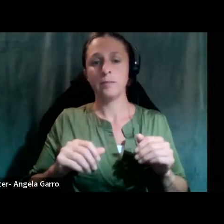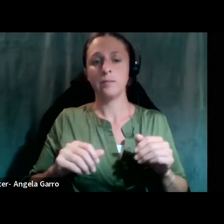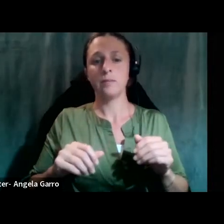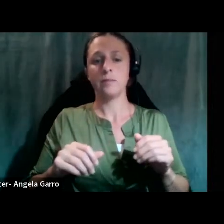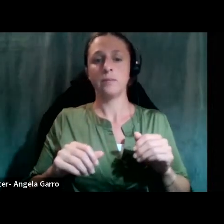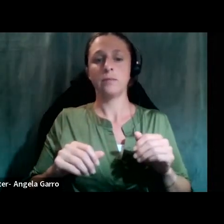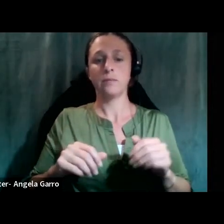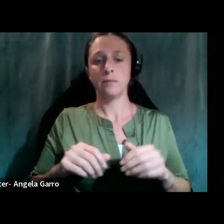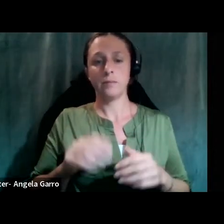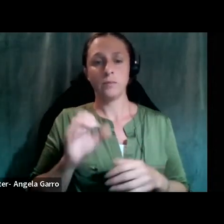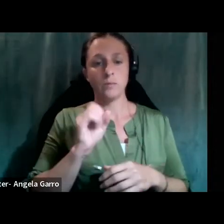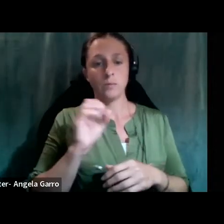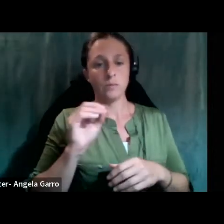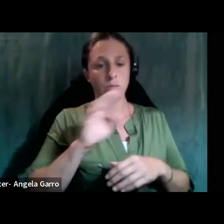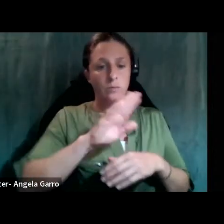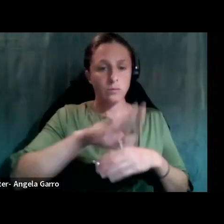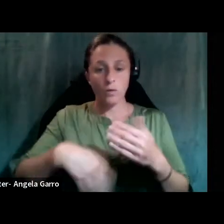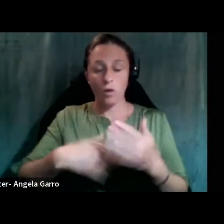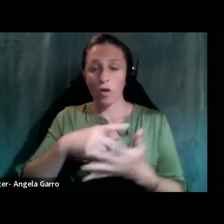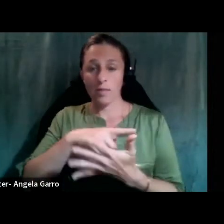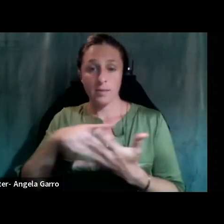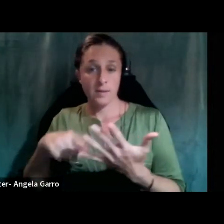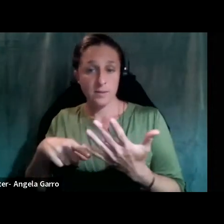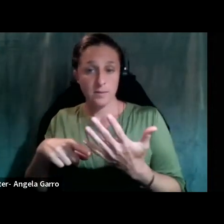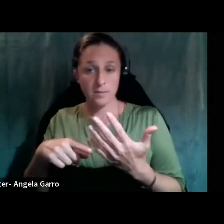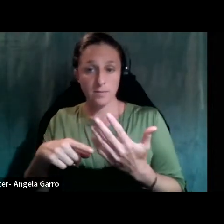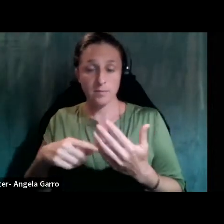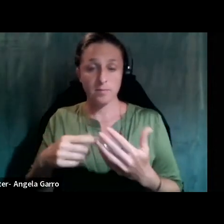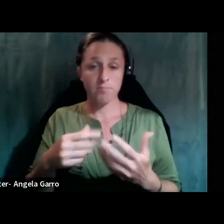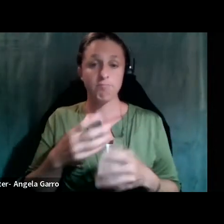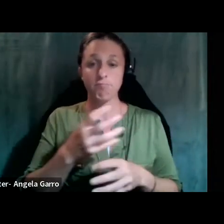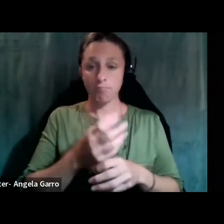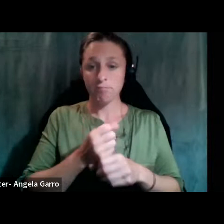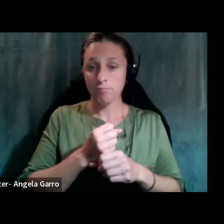and so all of these received favorable